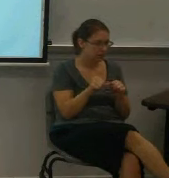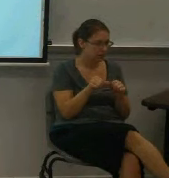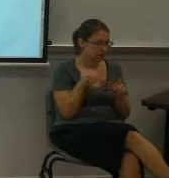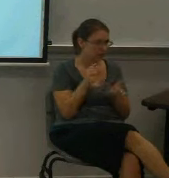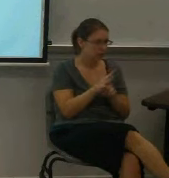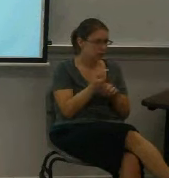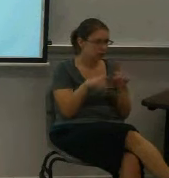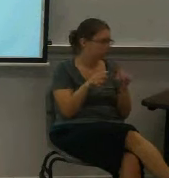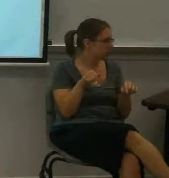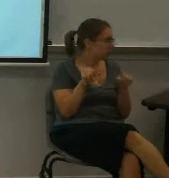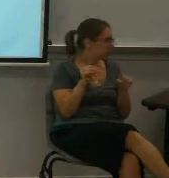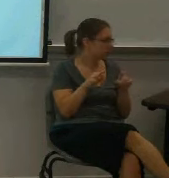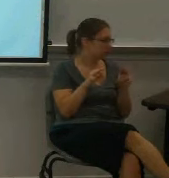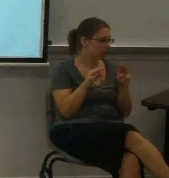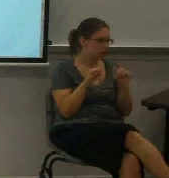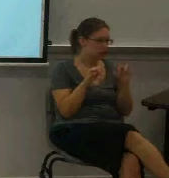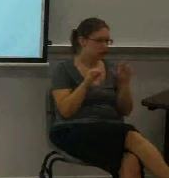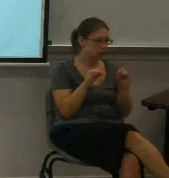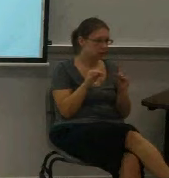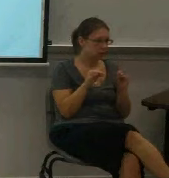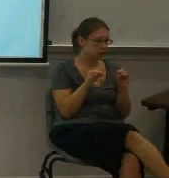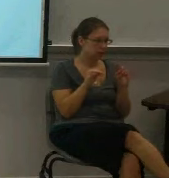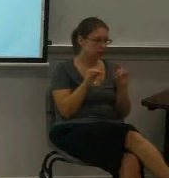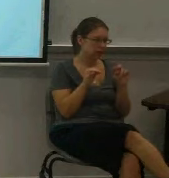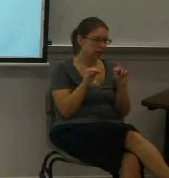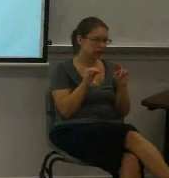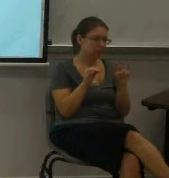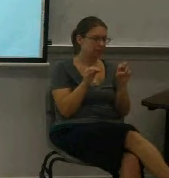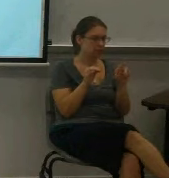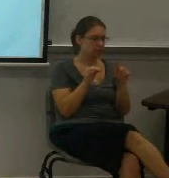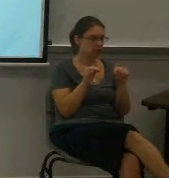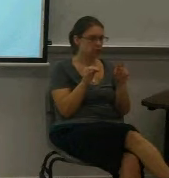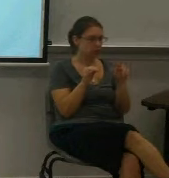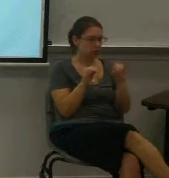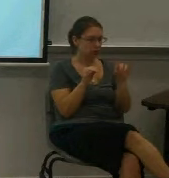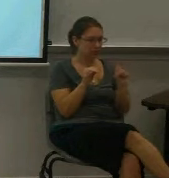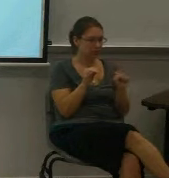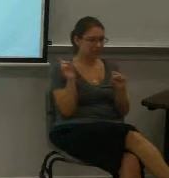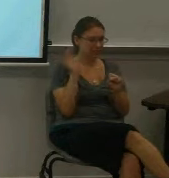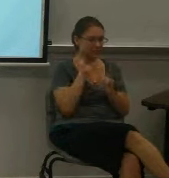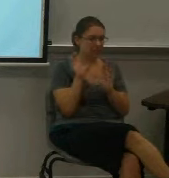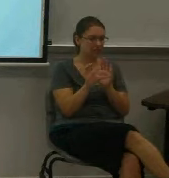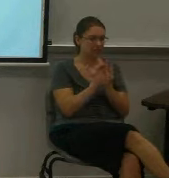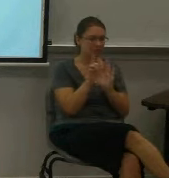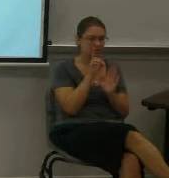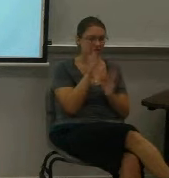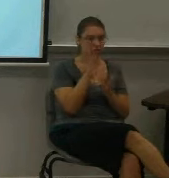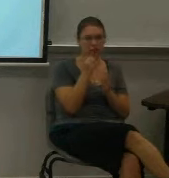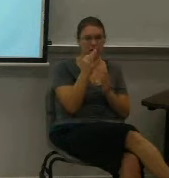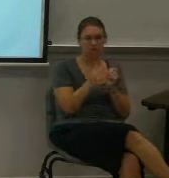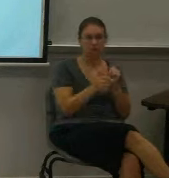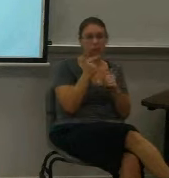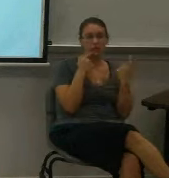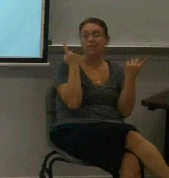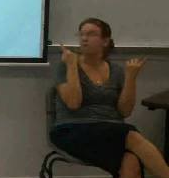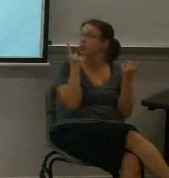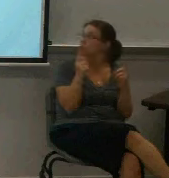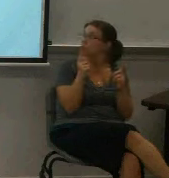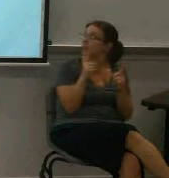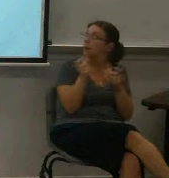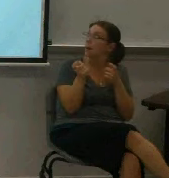diversity of macroinvertebrates. This figure is probably one of the most